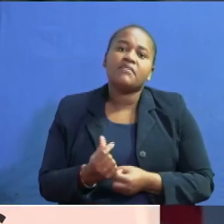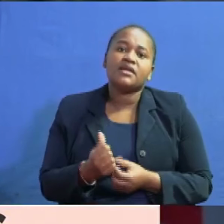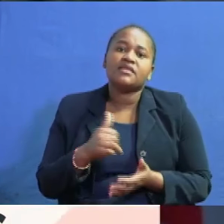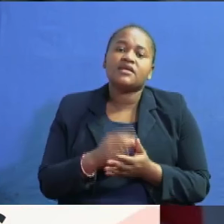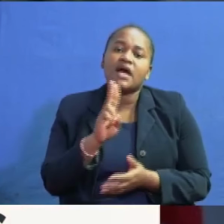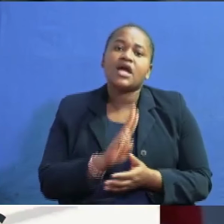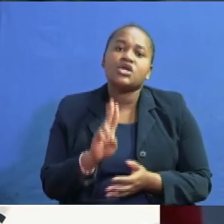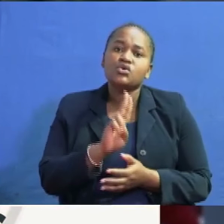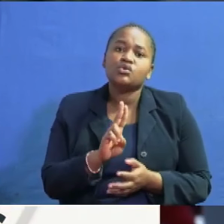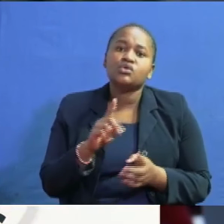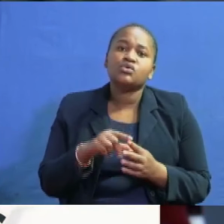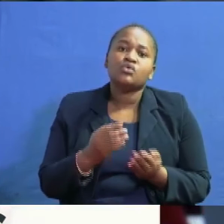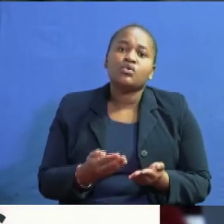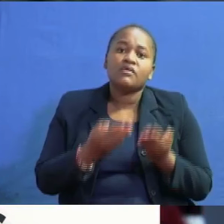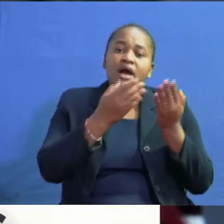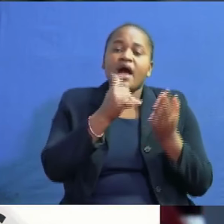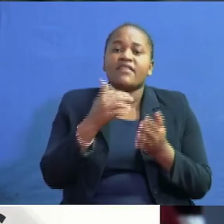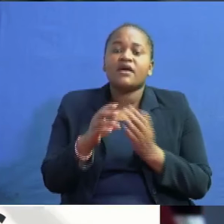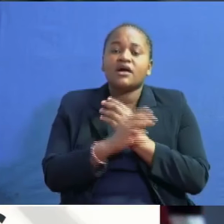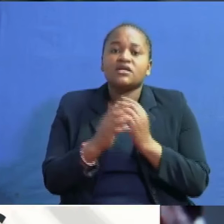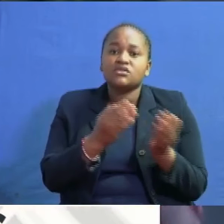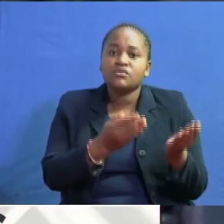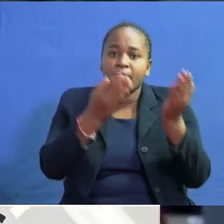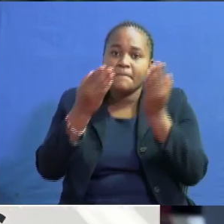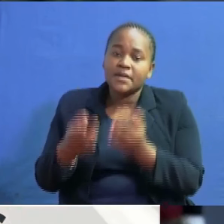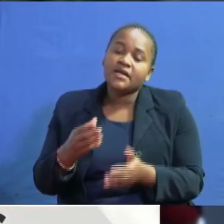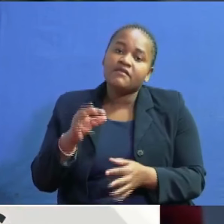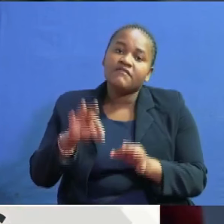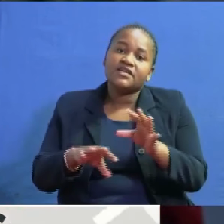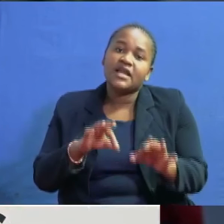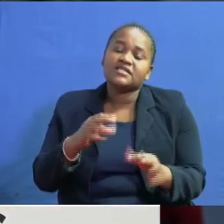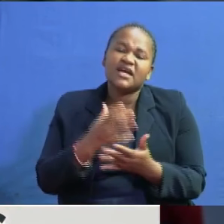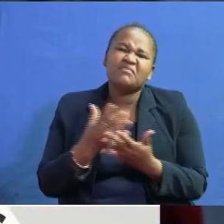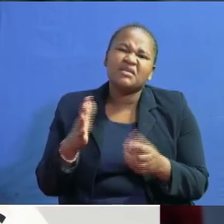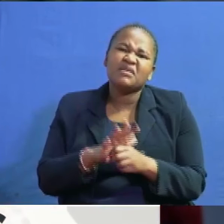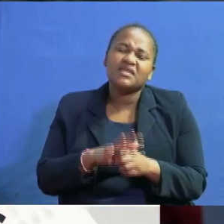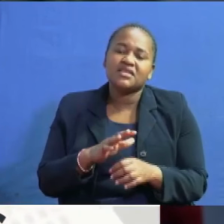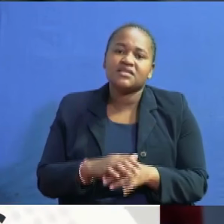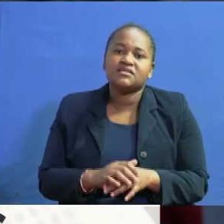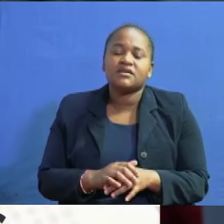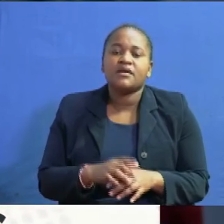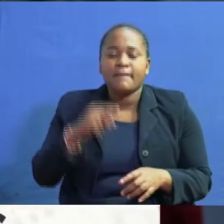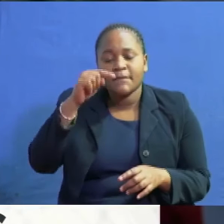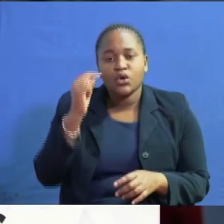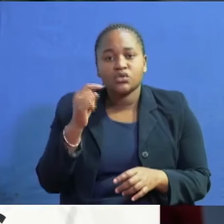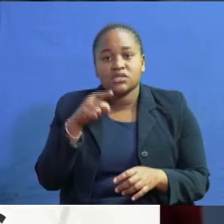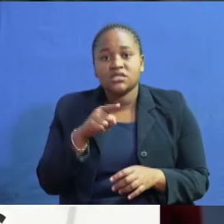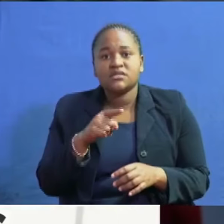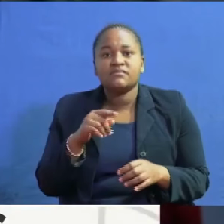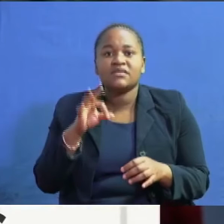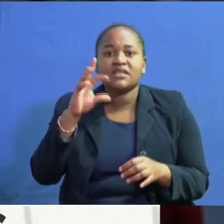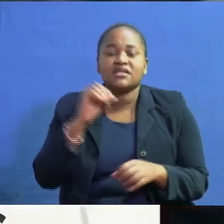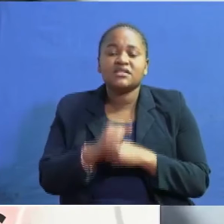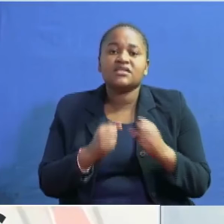ambazo zinatumika kupeleka nchi zingine, kuleta fertilizer, kuleta mbegu, kuleta madawa. Kwa sababu, kwa hiyo miaka